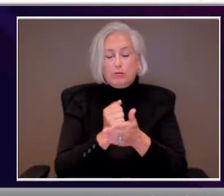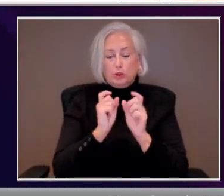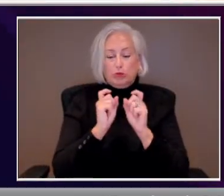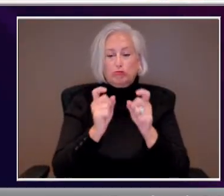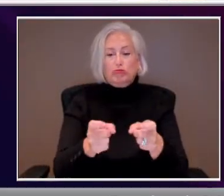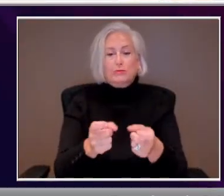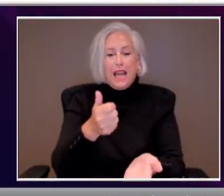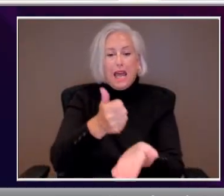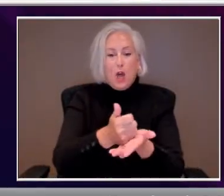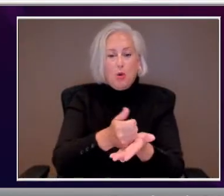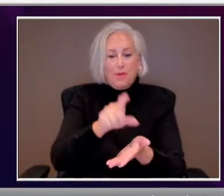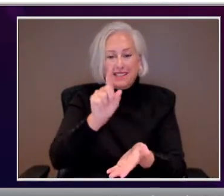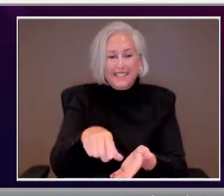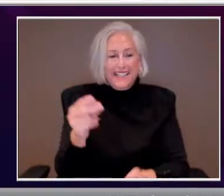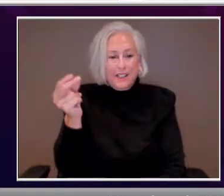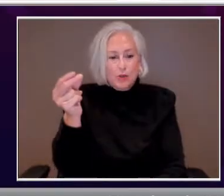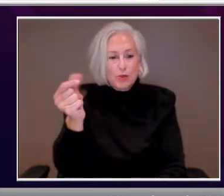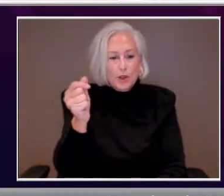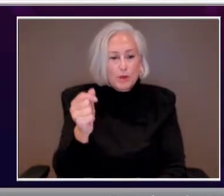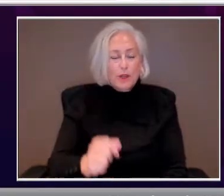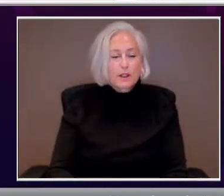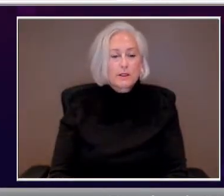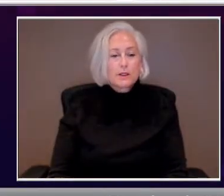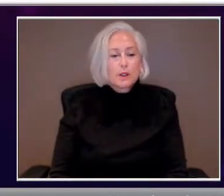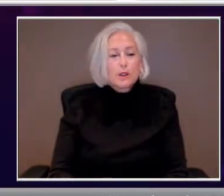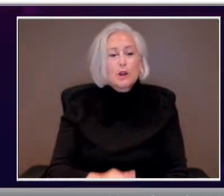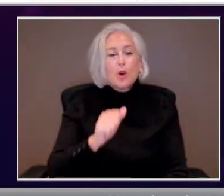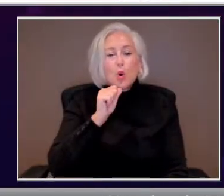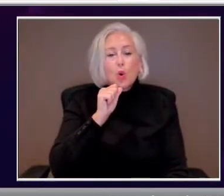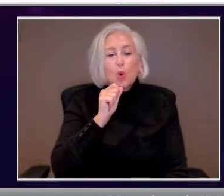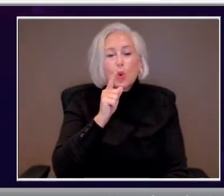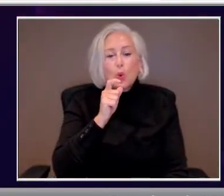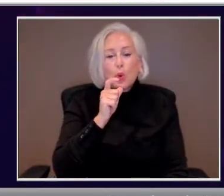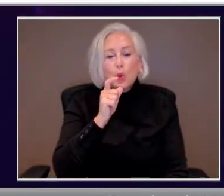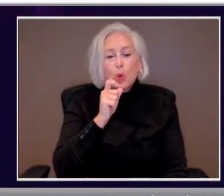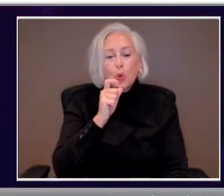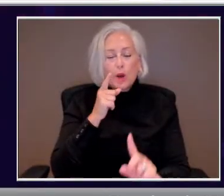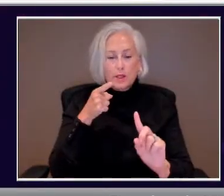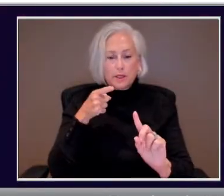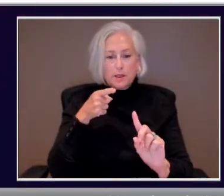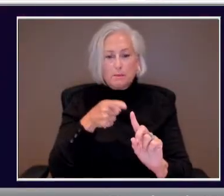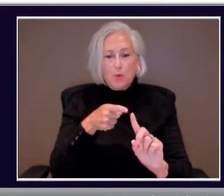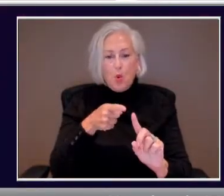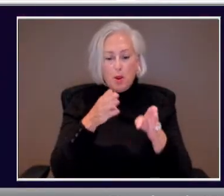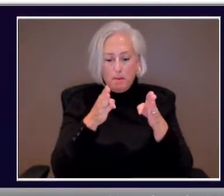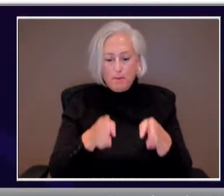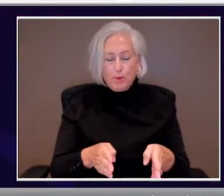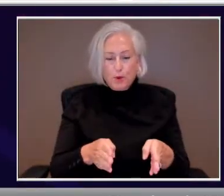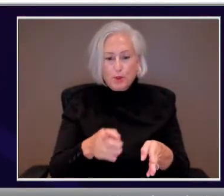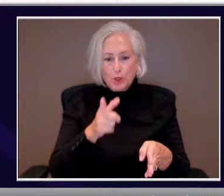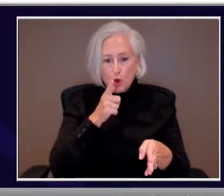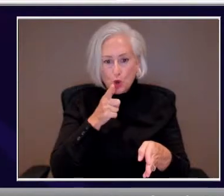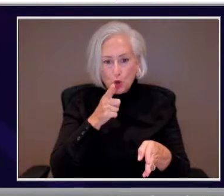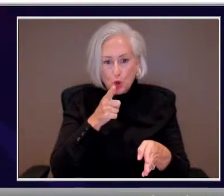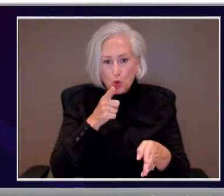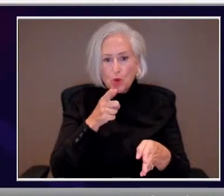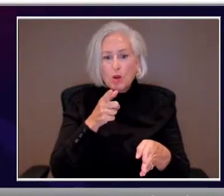away. Who was the point person that you were getting updates from during that and then during his recovery?